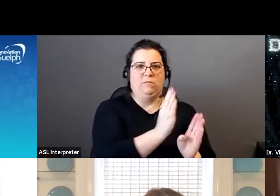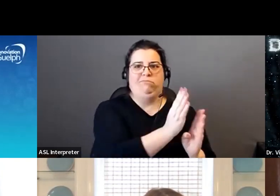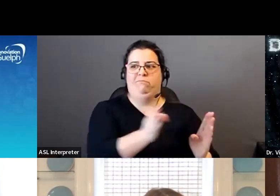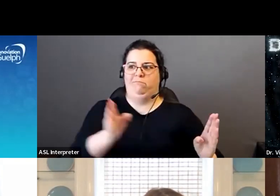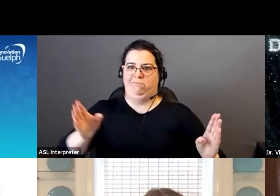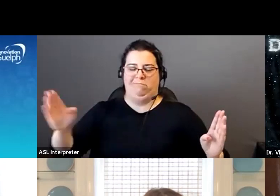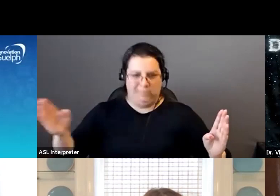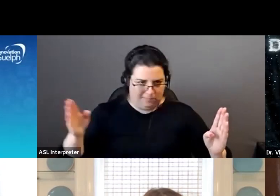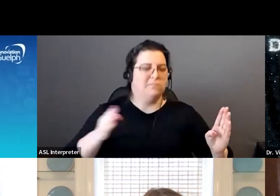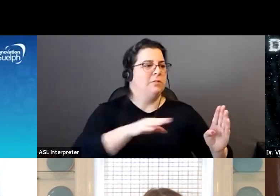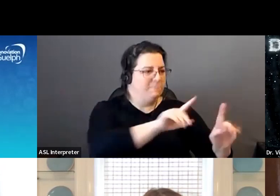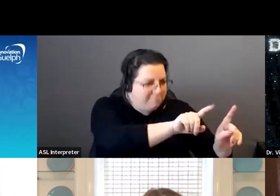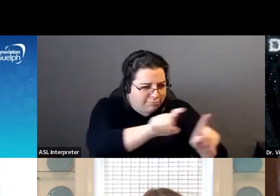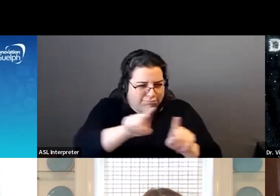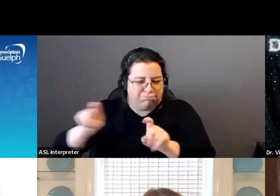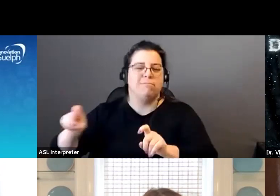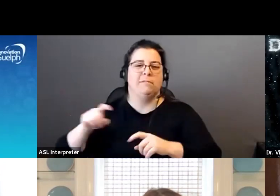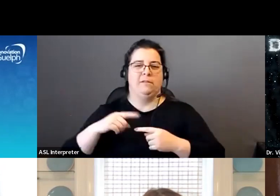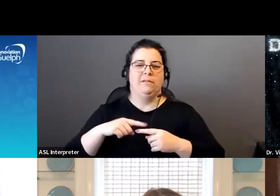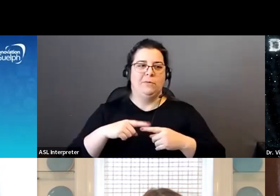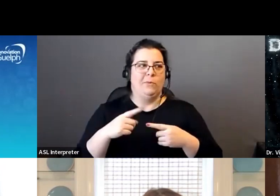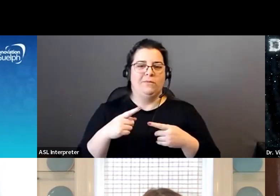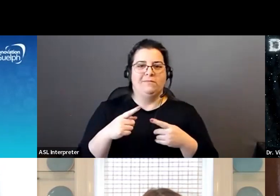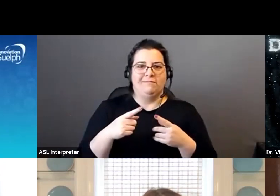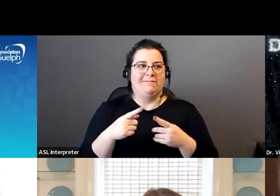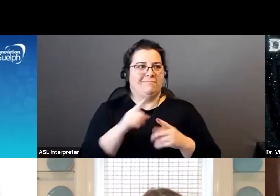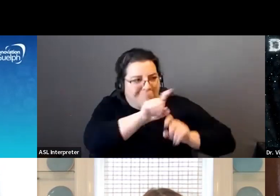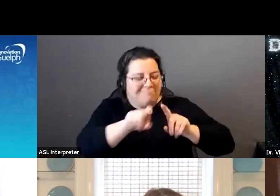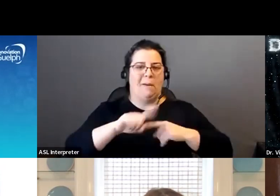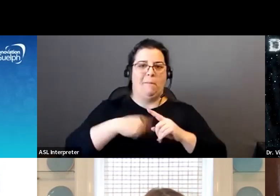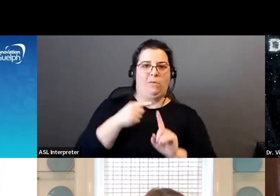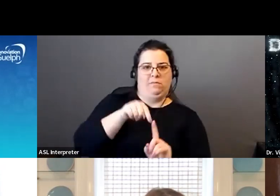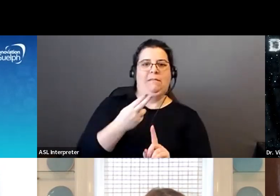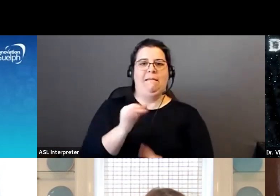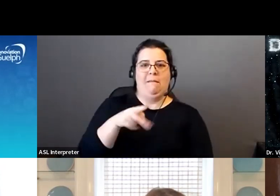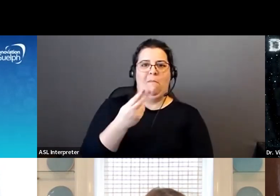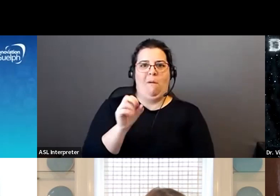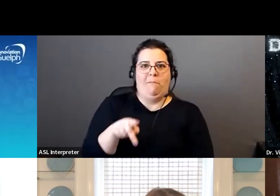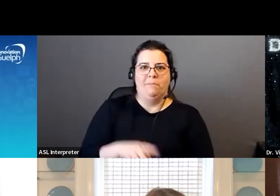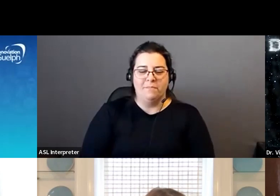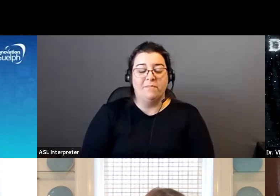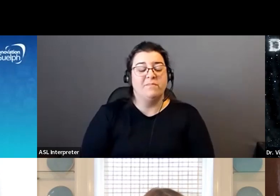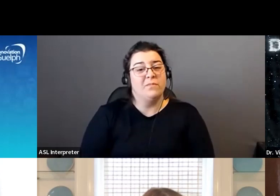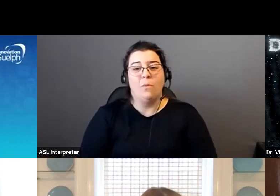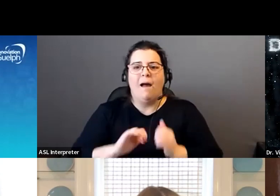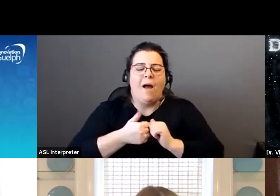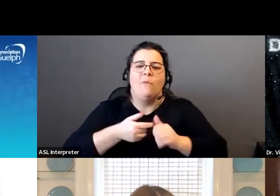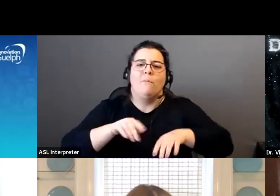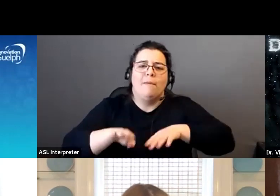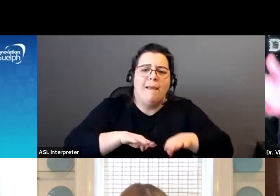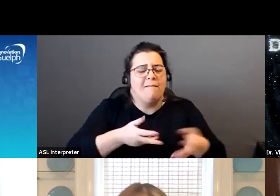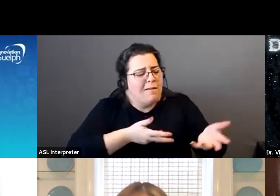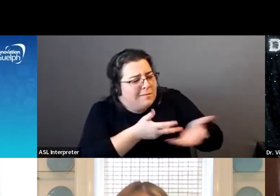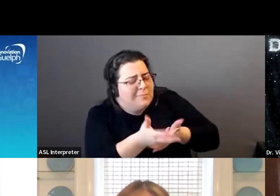So it's no different than you're doing face-to-face. How you treat people is so important before the show, during the